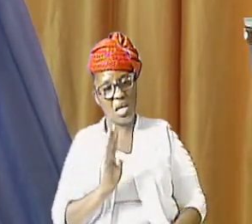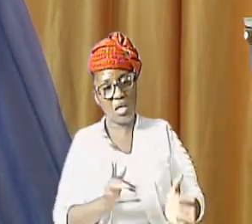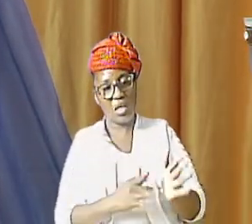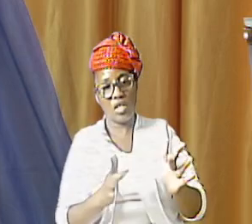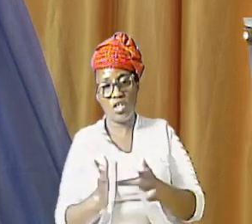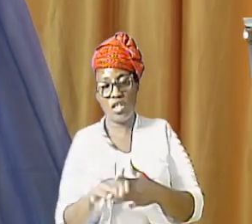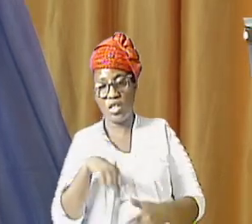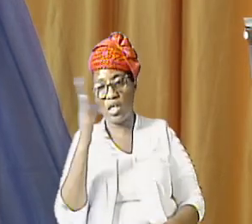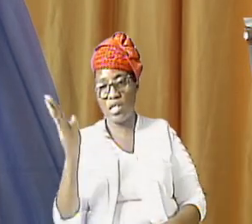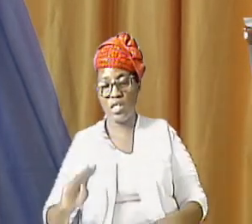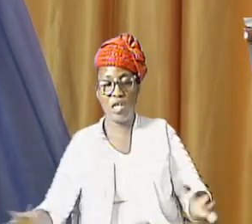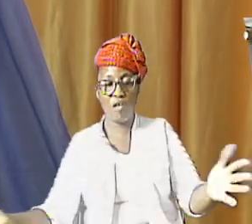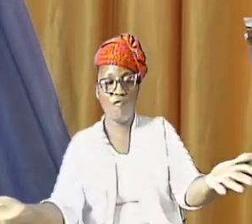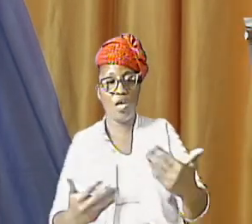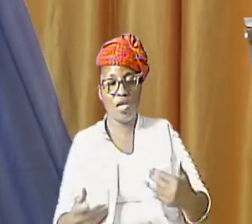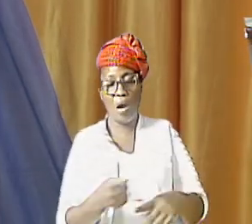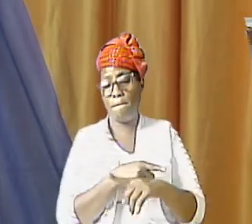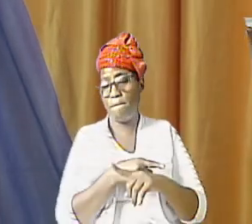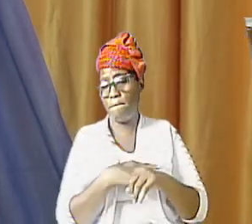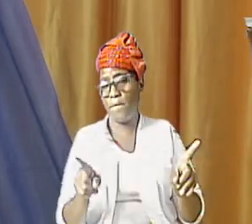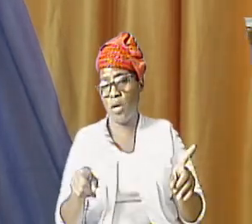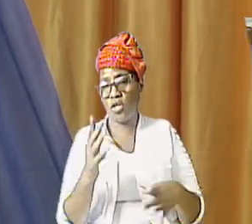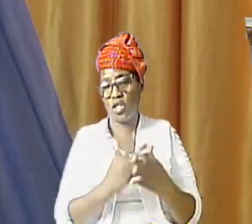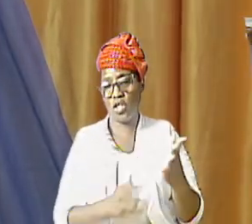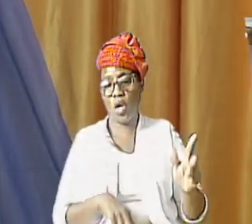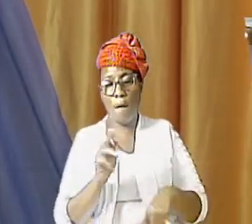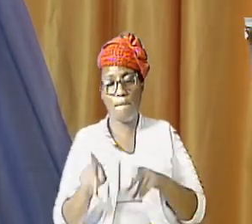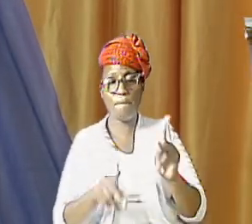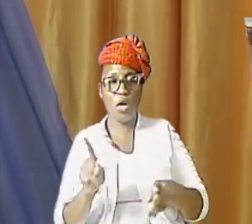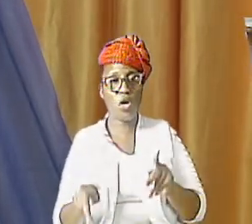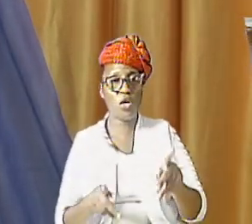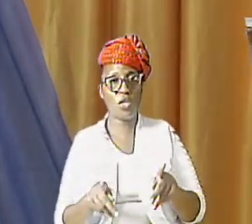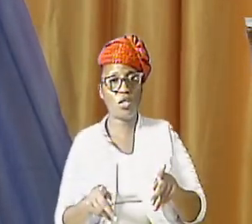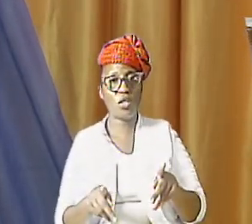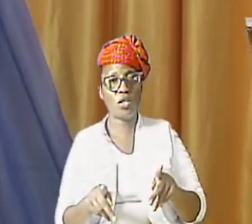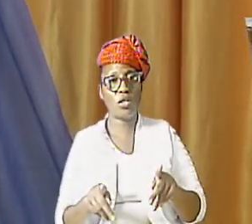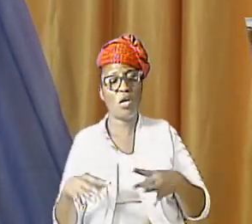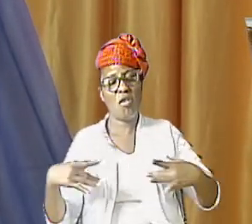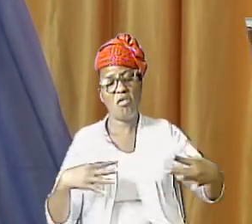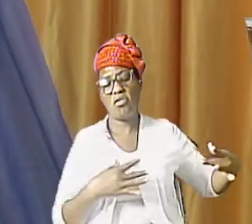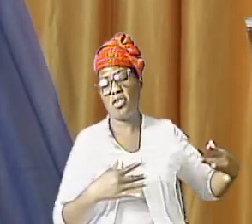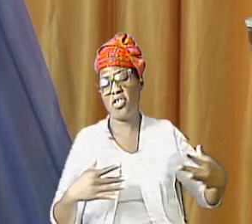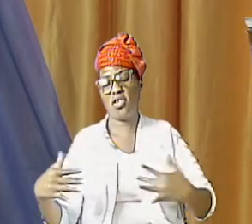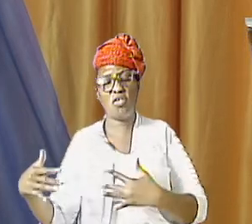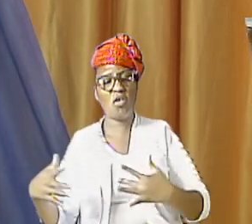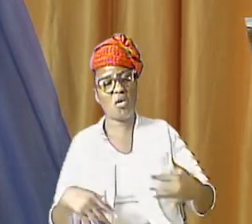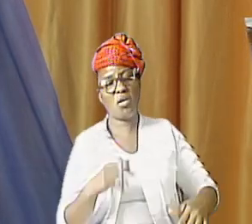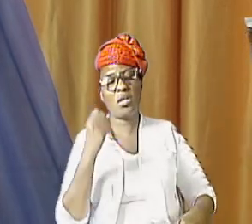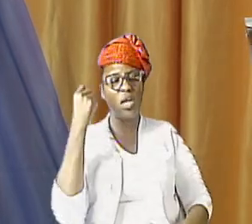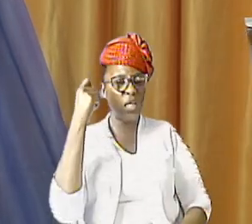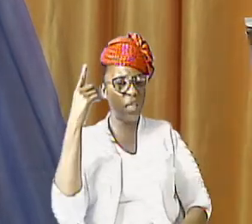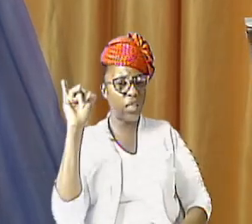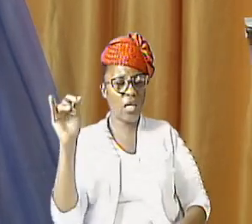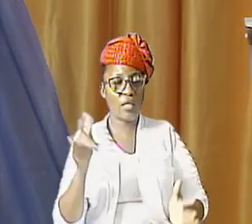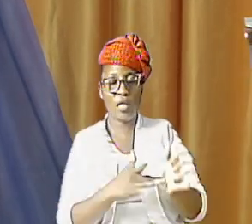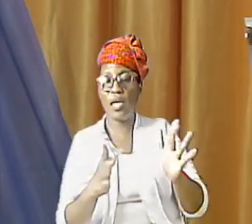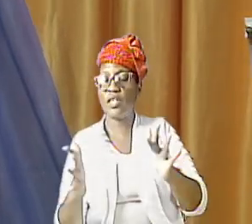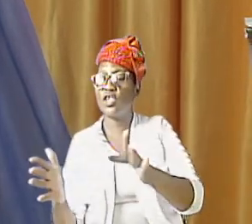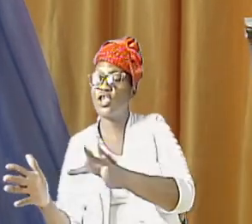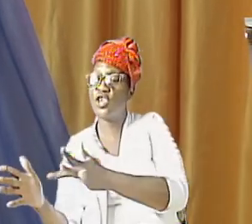wasn't here, right? But some persons struggle to understand